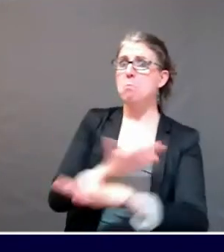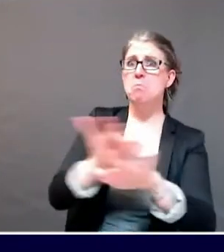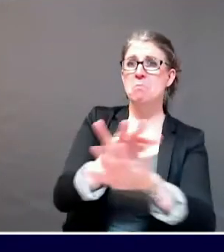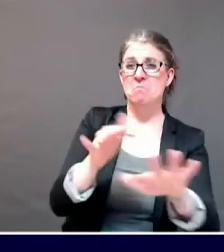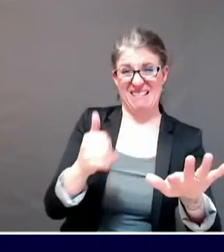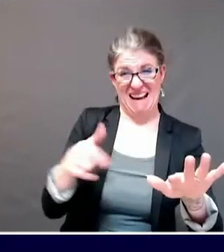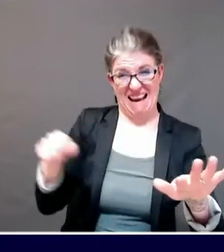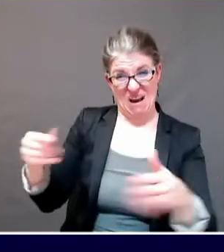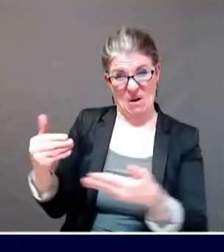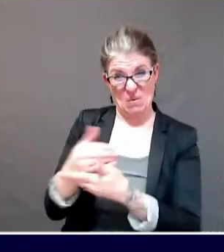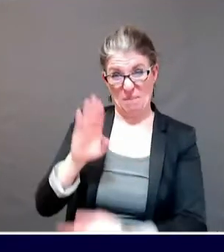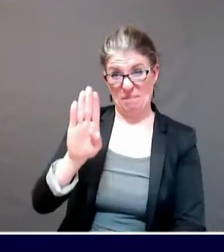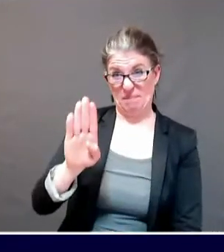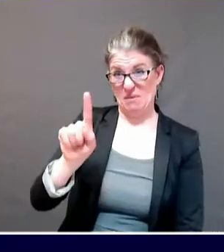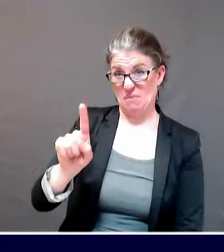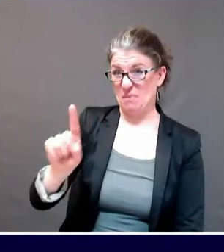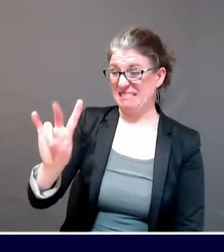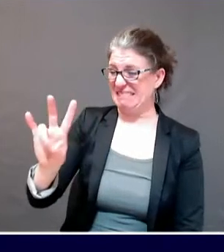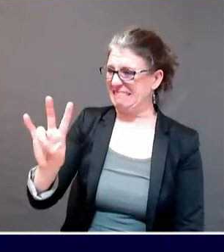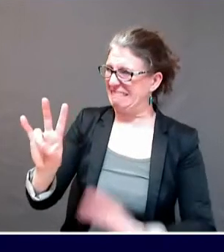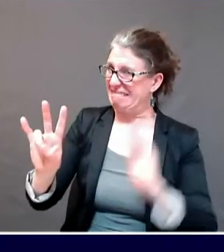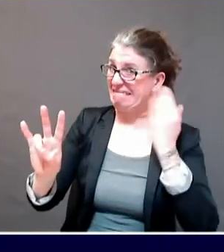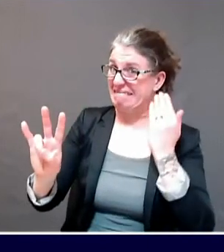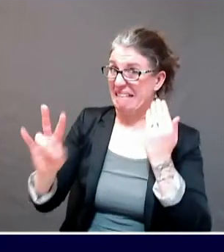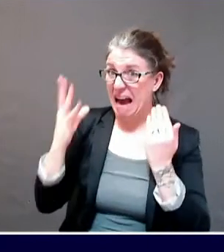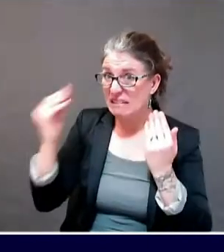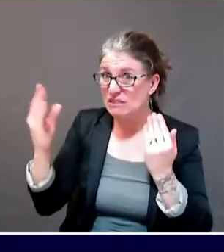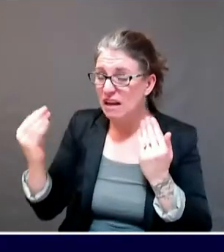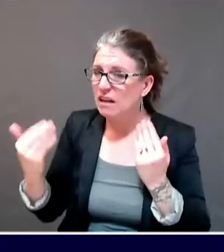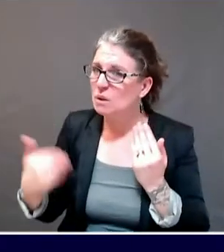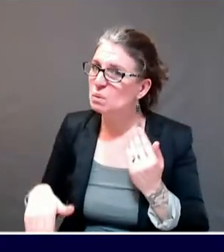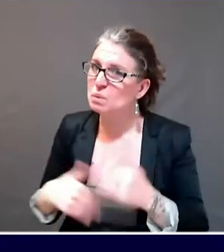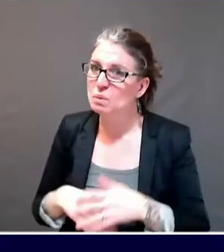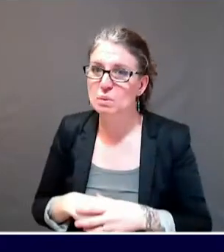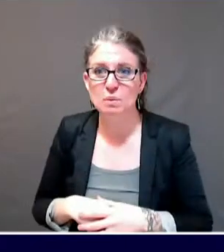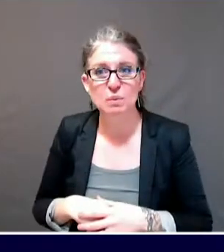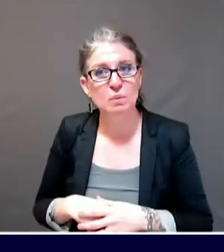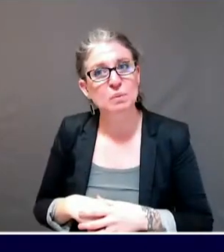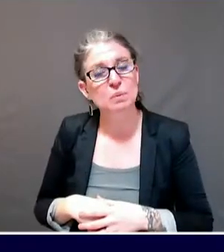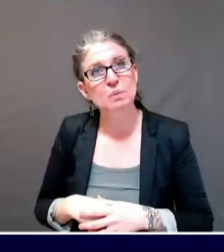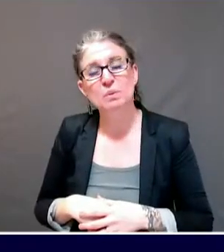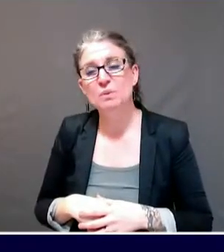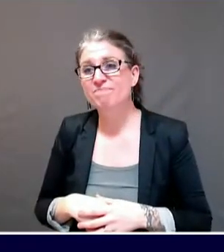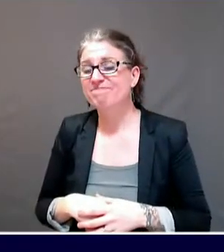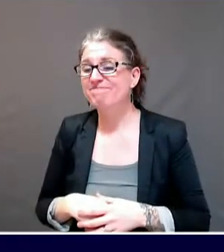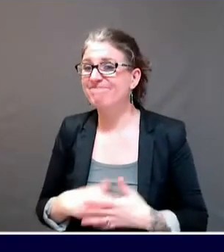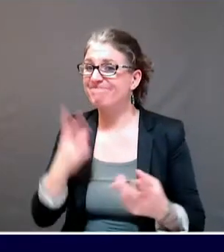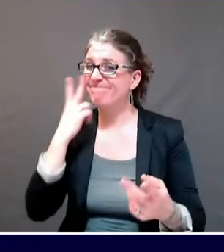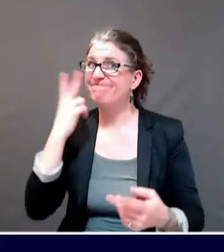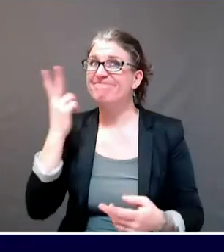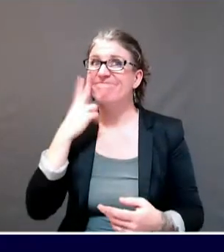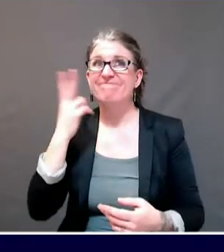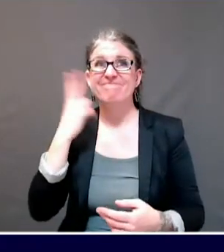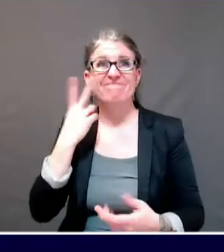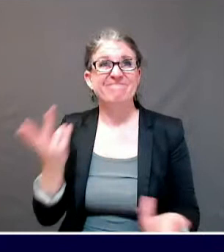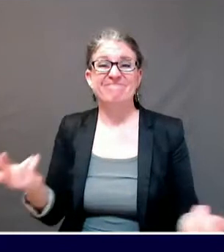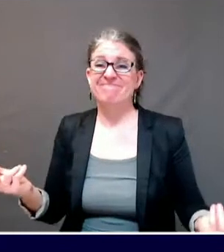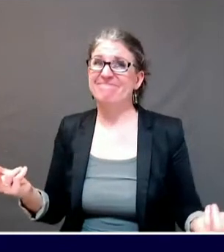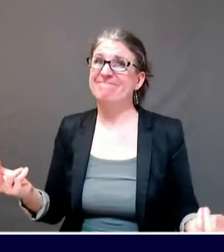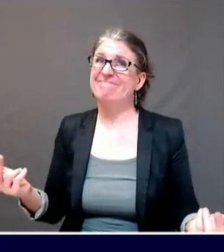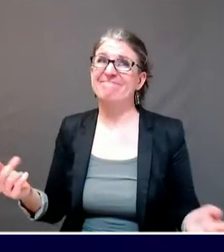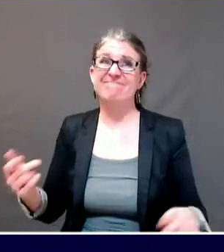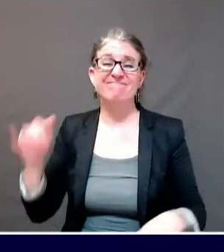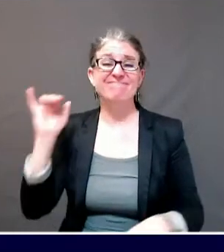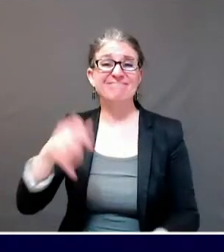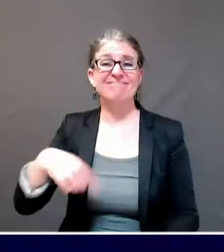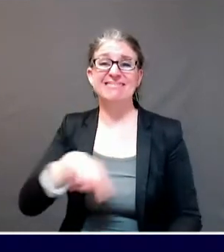been. Ultimately, a vaccine will be our best defense against this strain and all